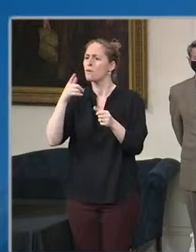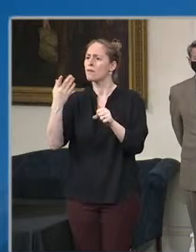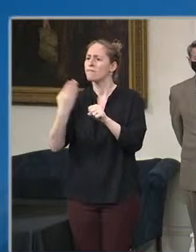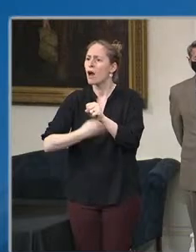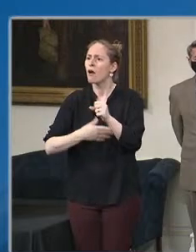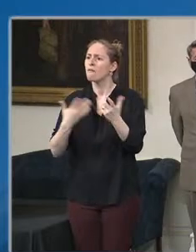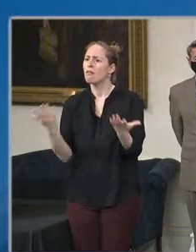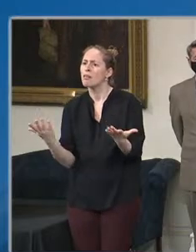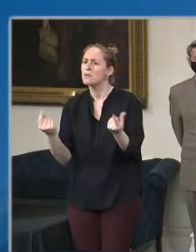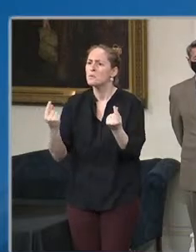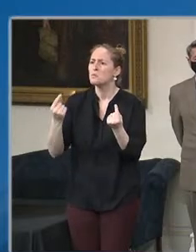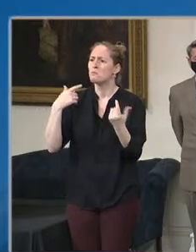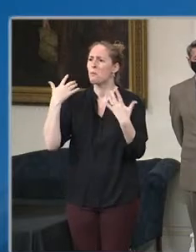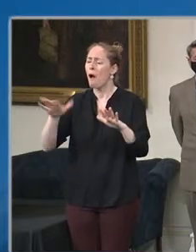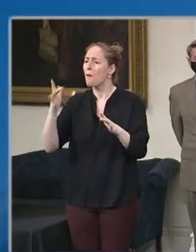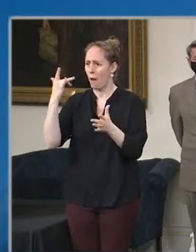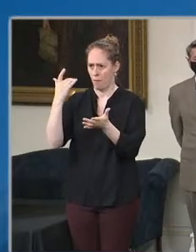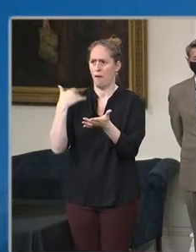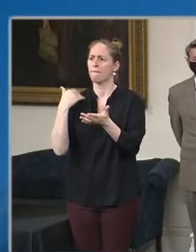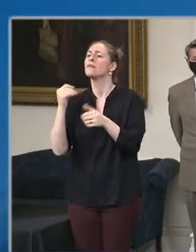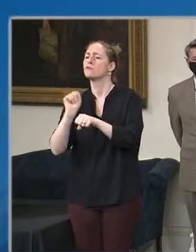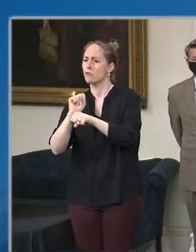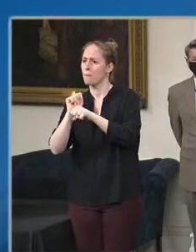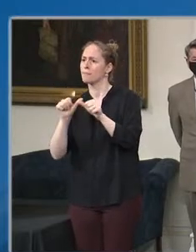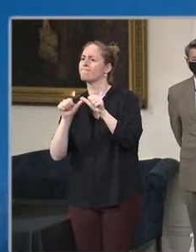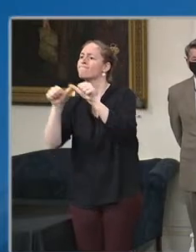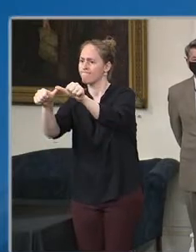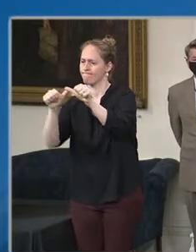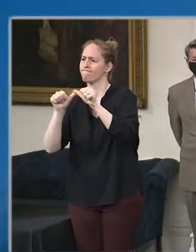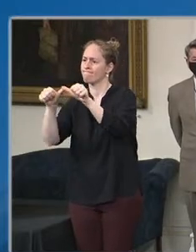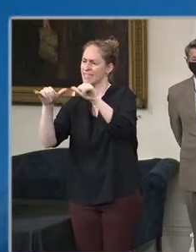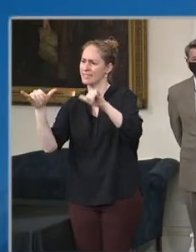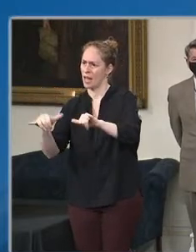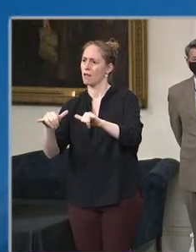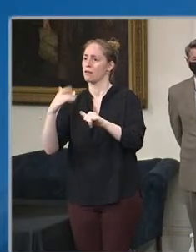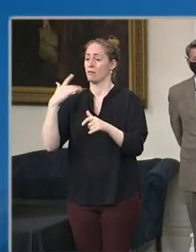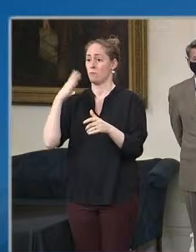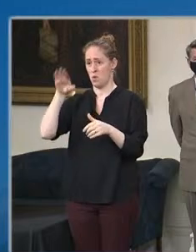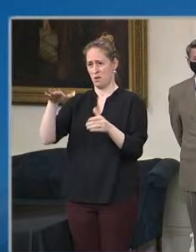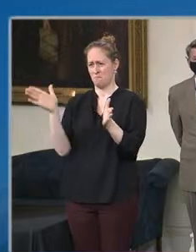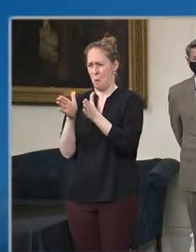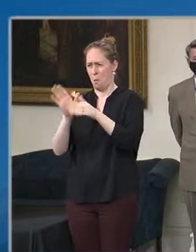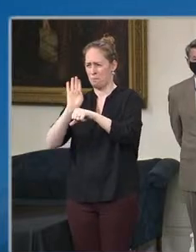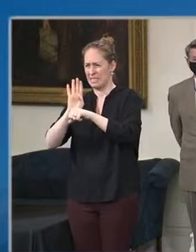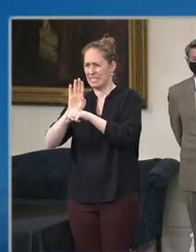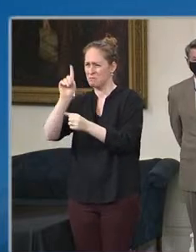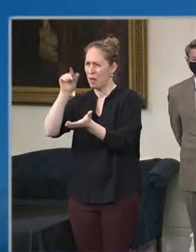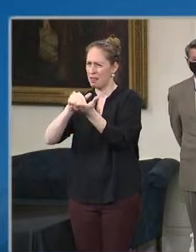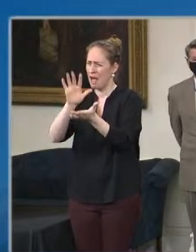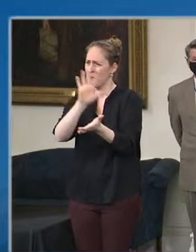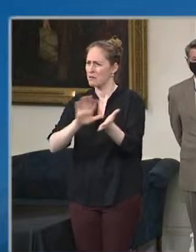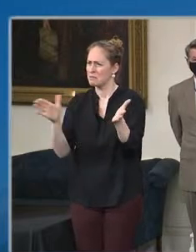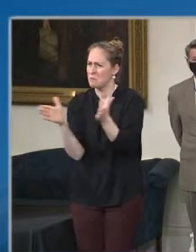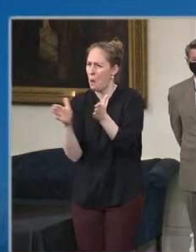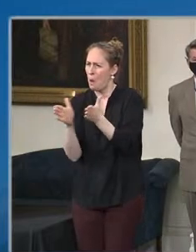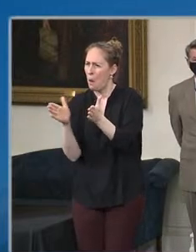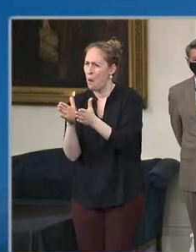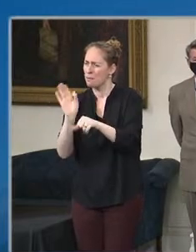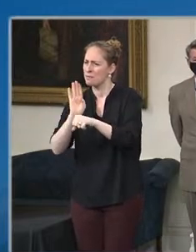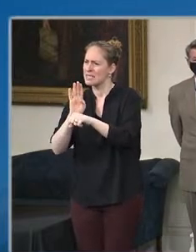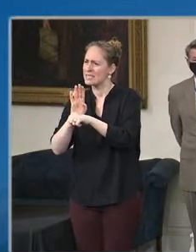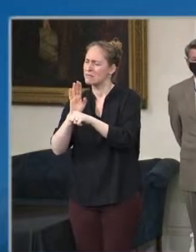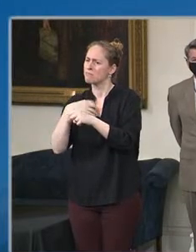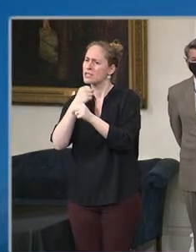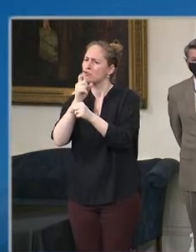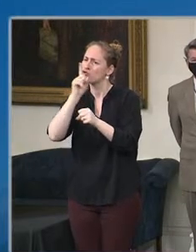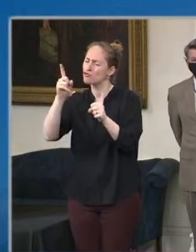small businesses from all 24 jurisdictions, saving another 20,000 Maryland jobs. We are directing more than